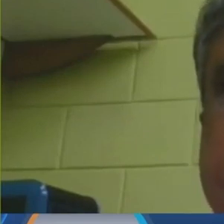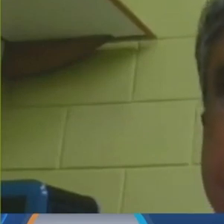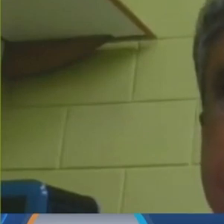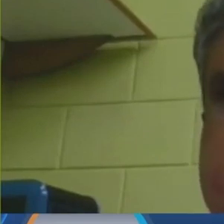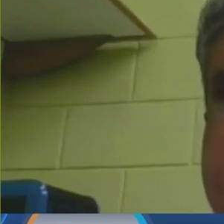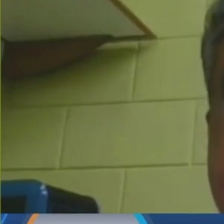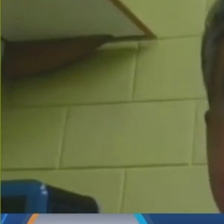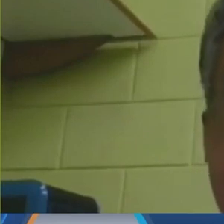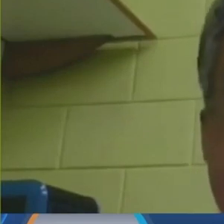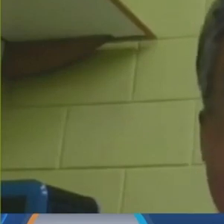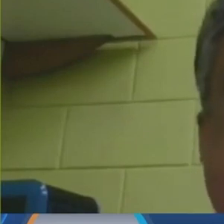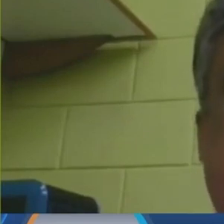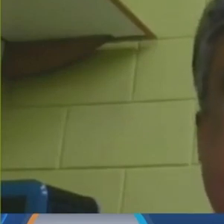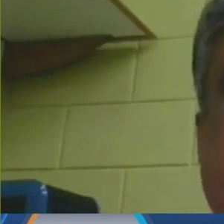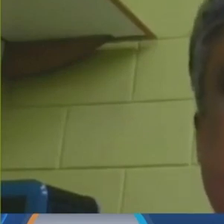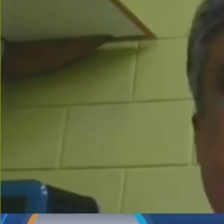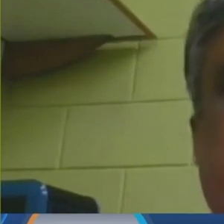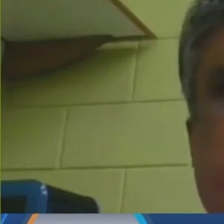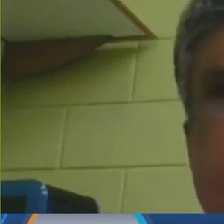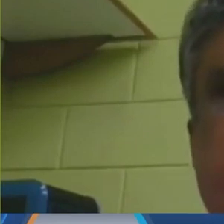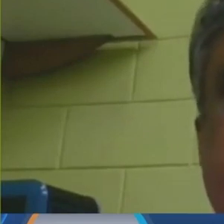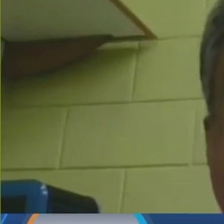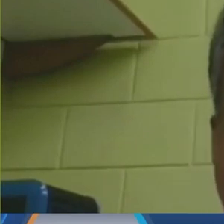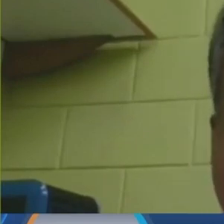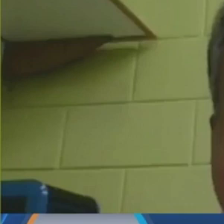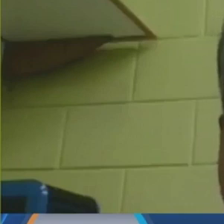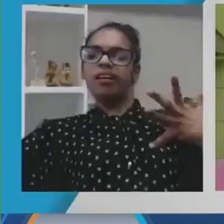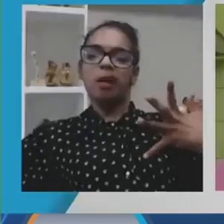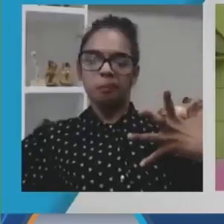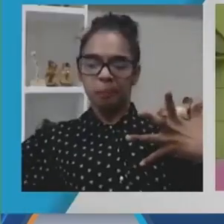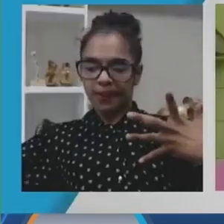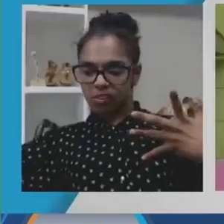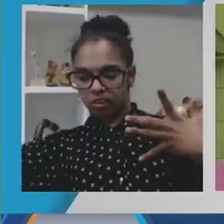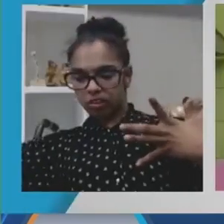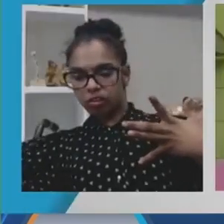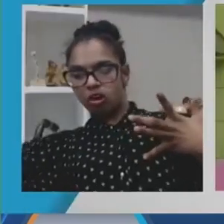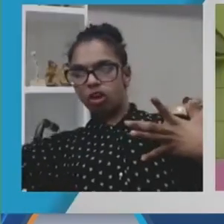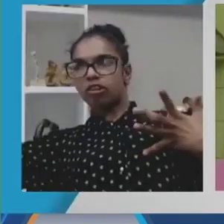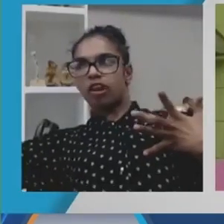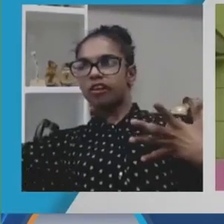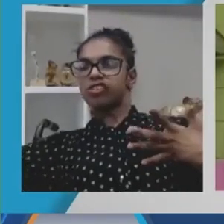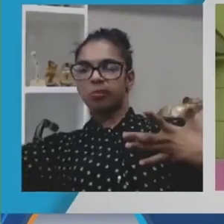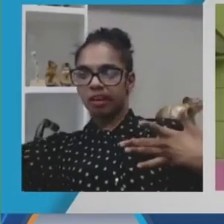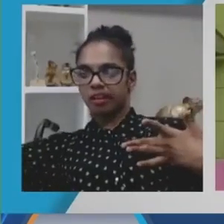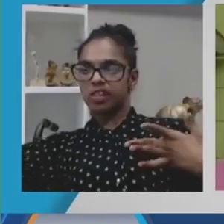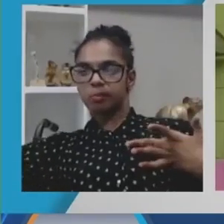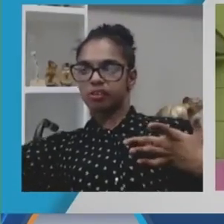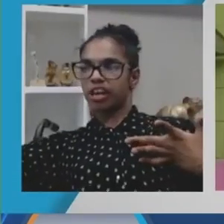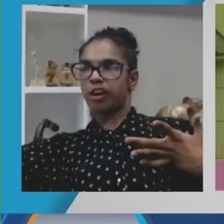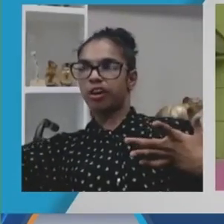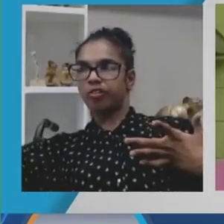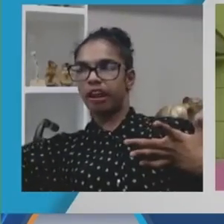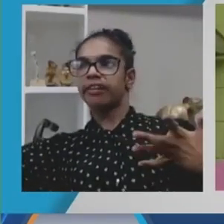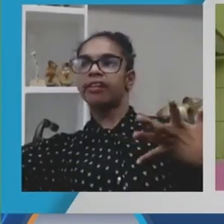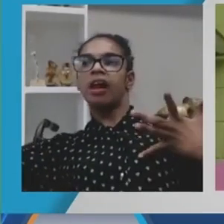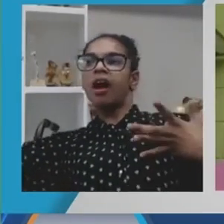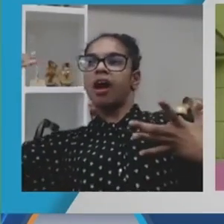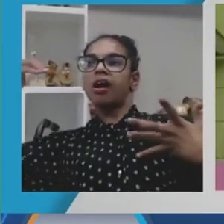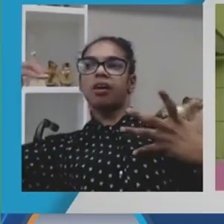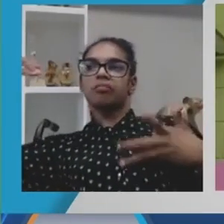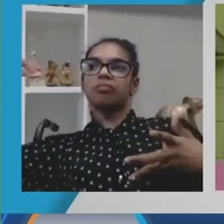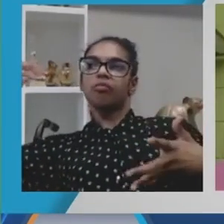persons with disabilities. It is a challenge and we will overcome. And based on your knowledge in this project,